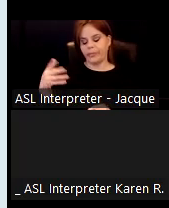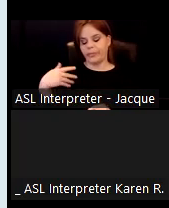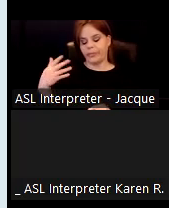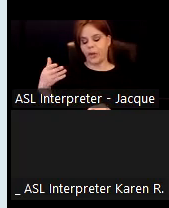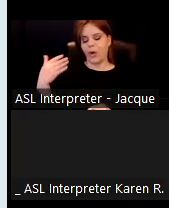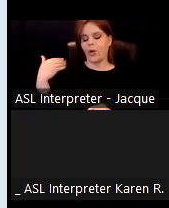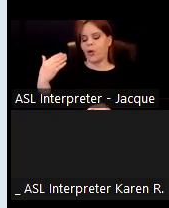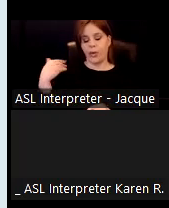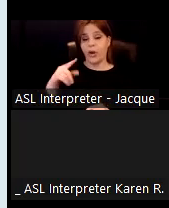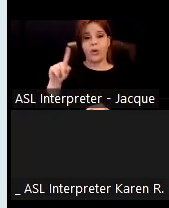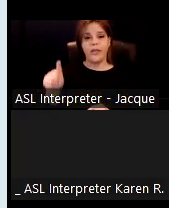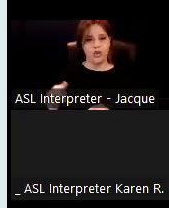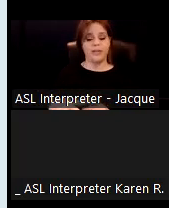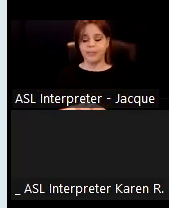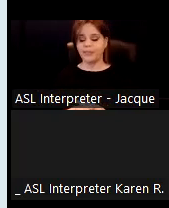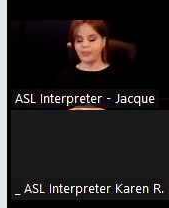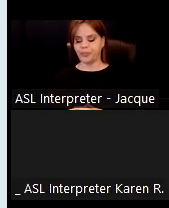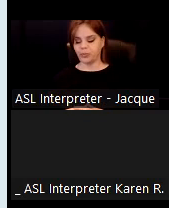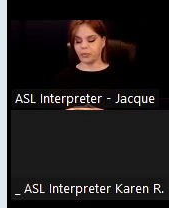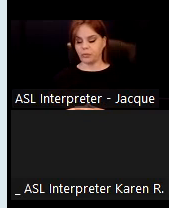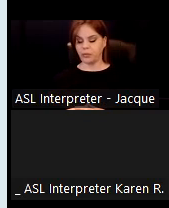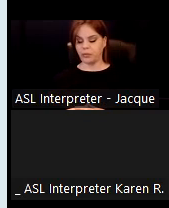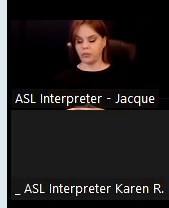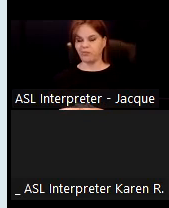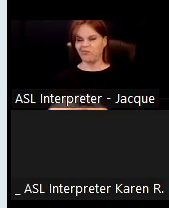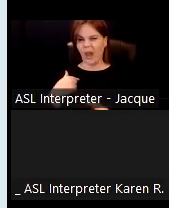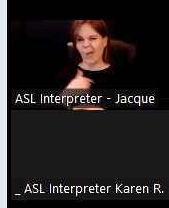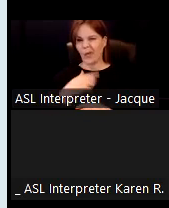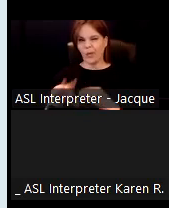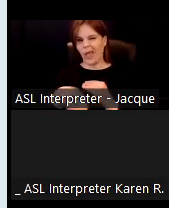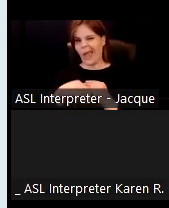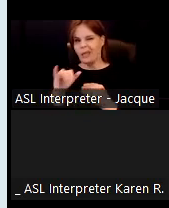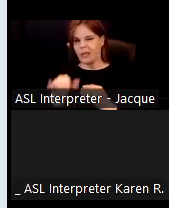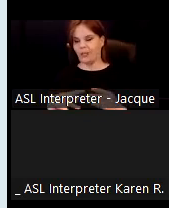earlier question. So we'll add that in.